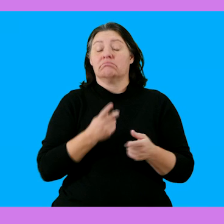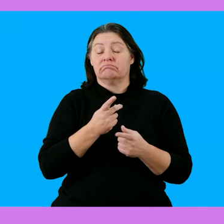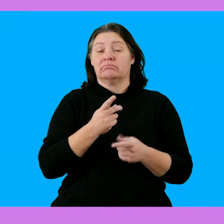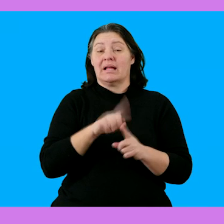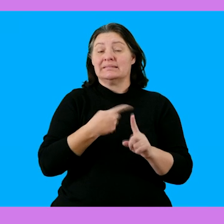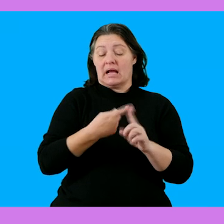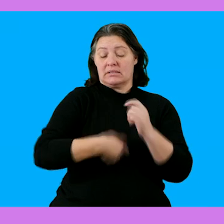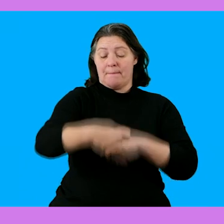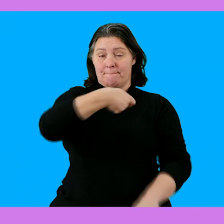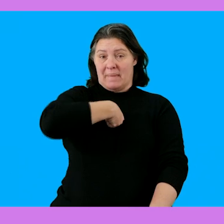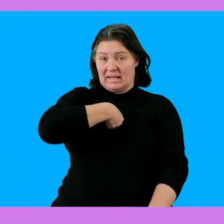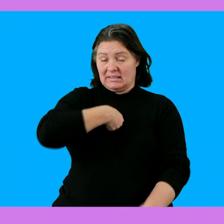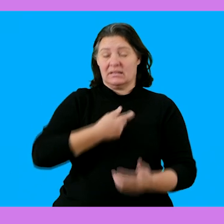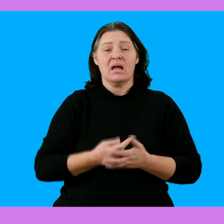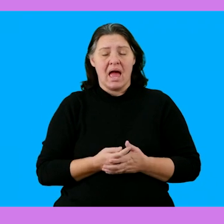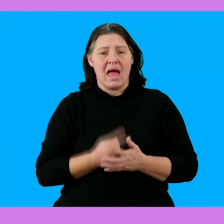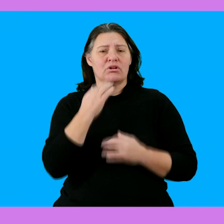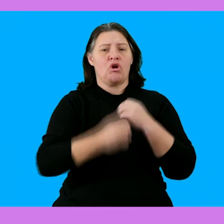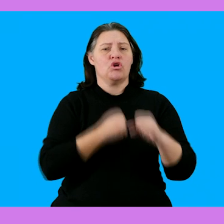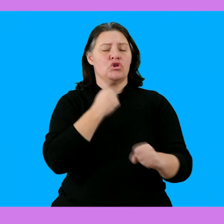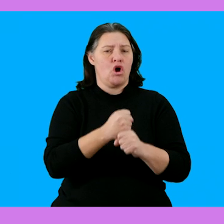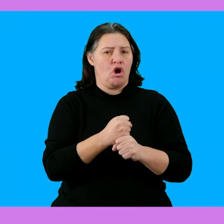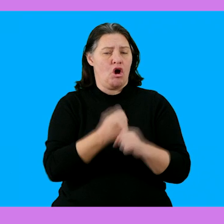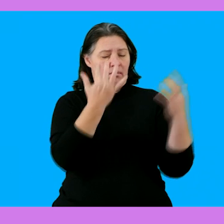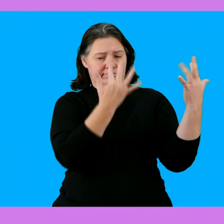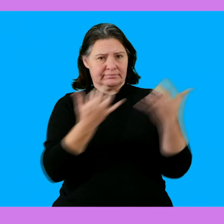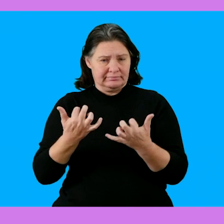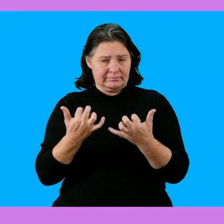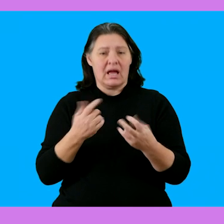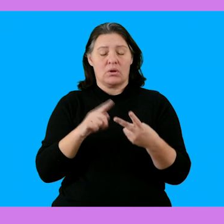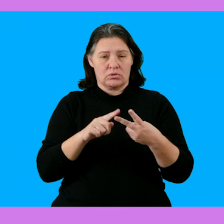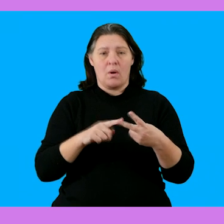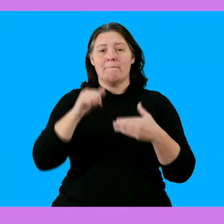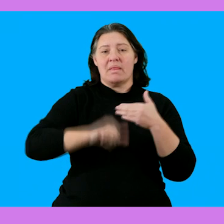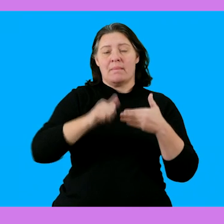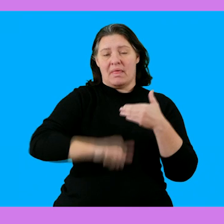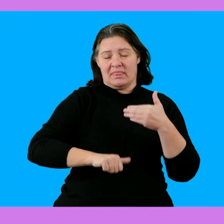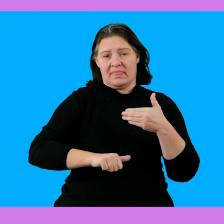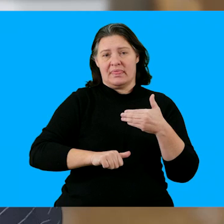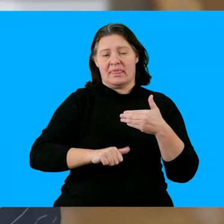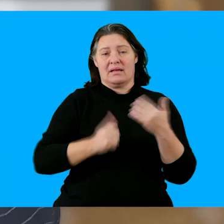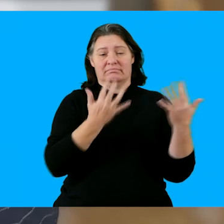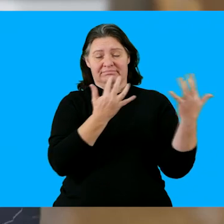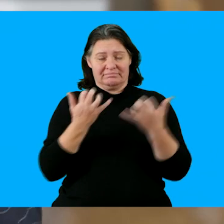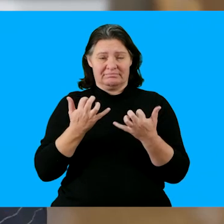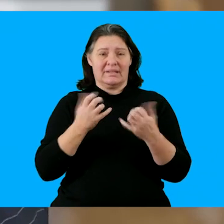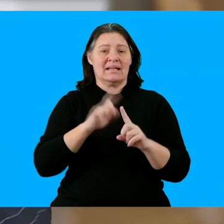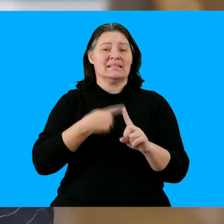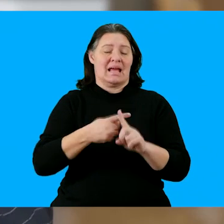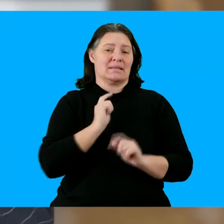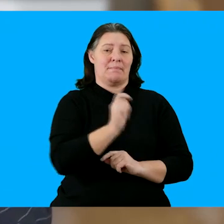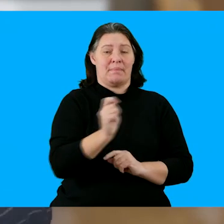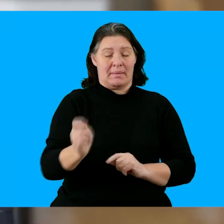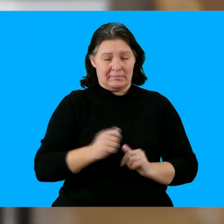rebates, and also to calculate annual tax as well as monthly tax payable. Okay,